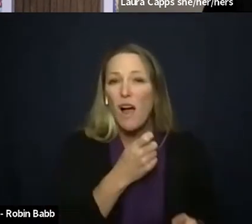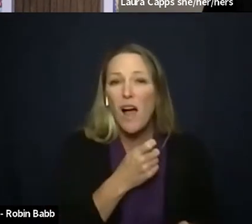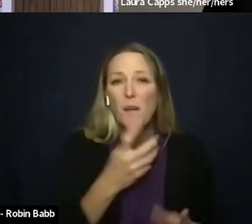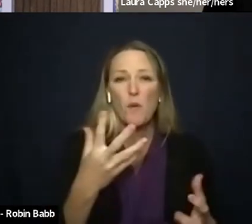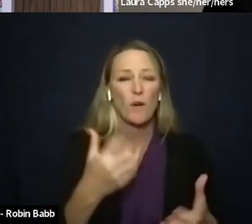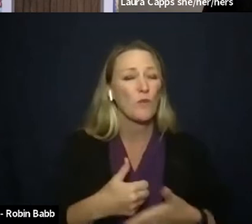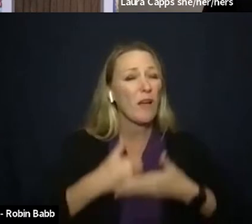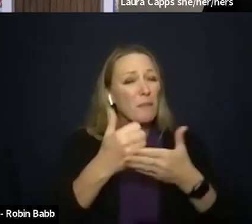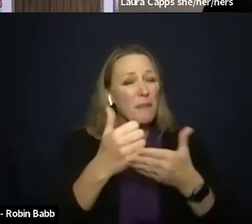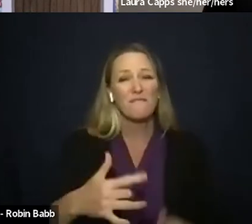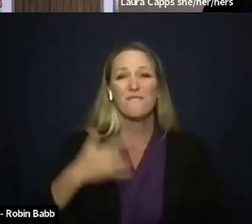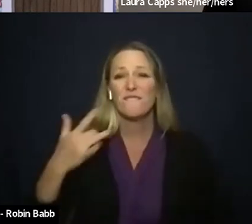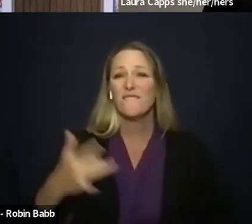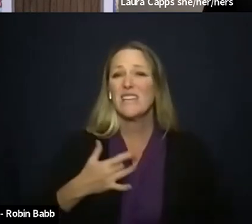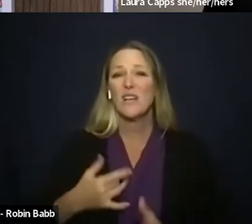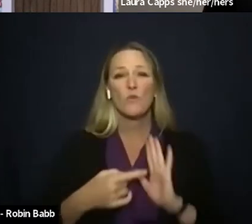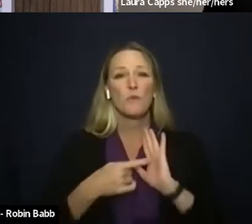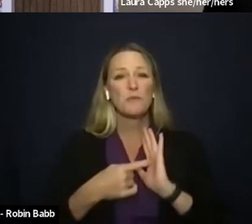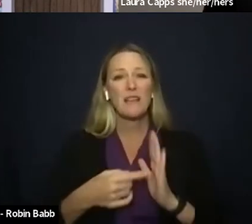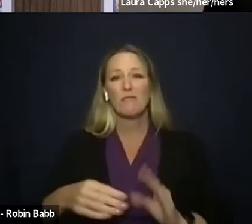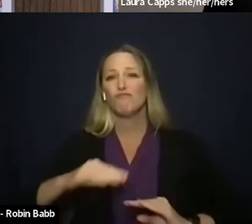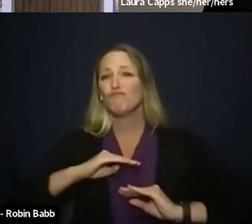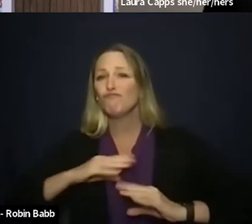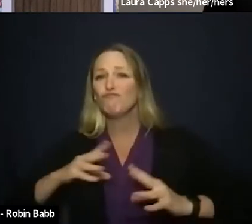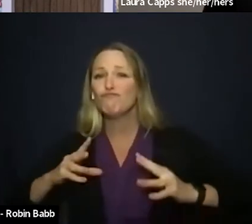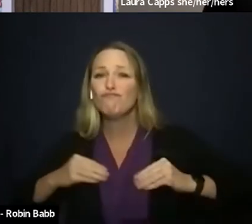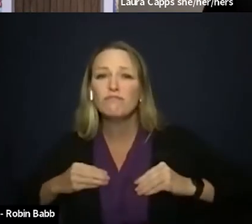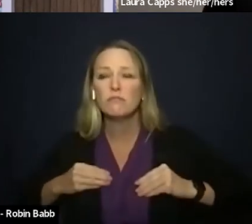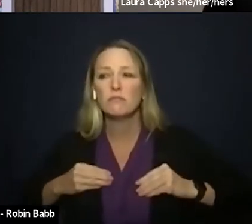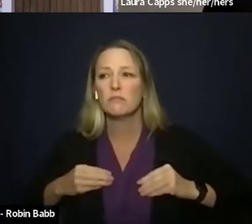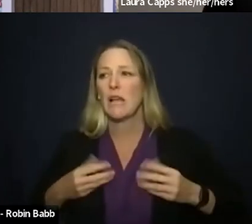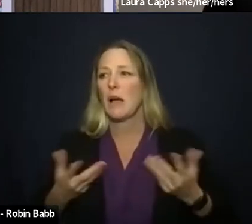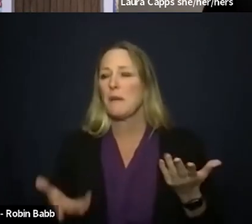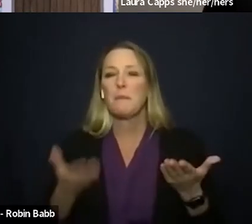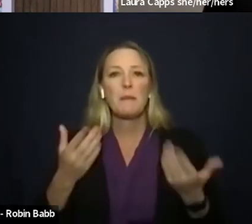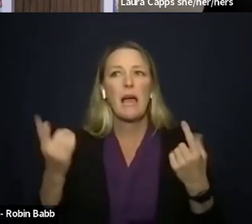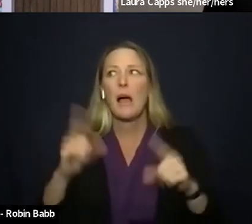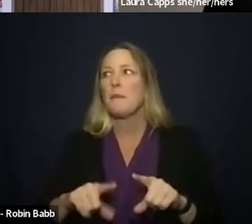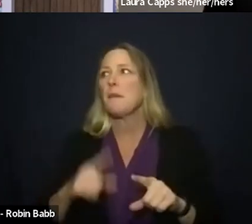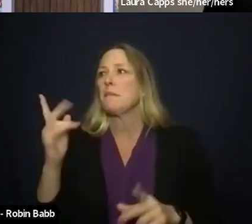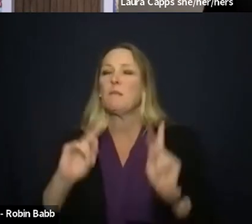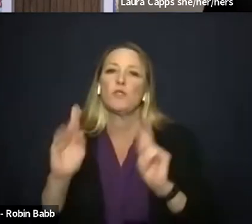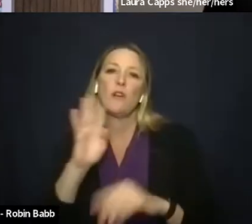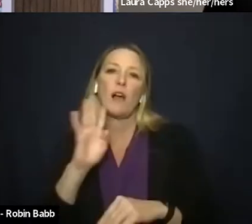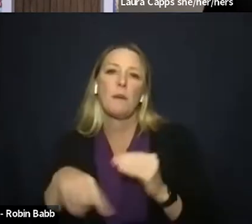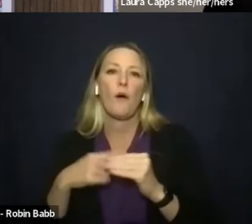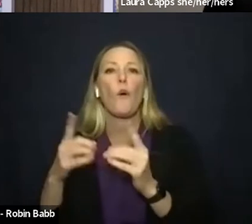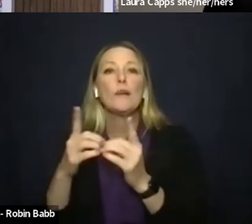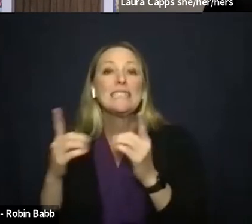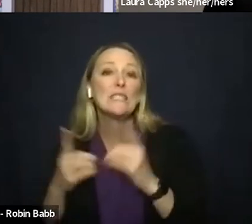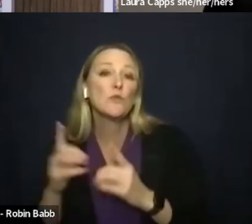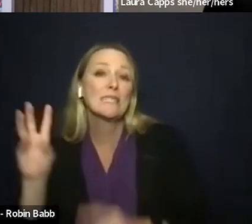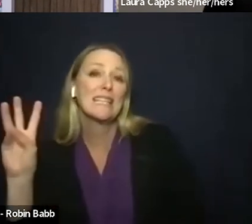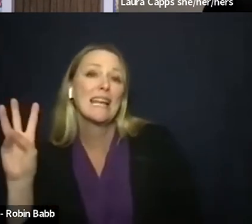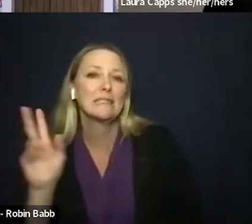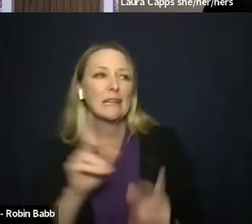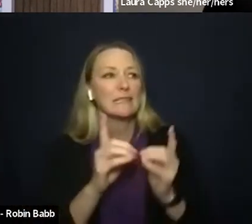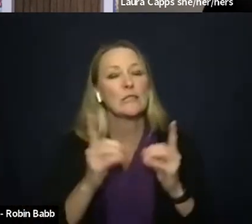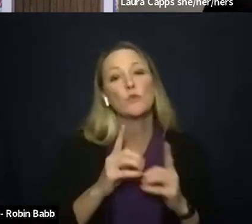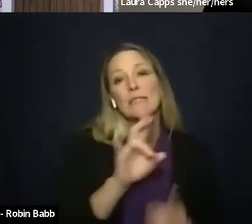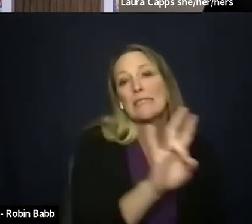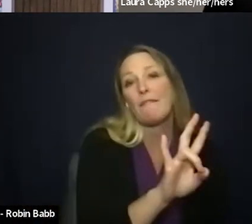because inevitably we'll talk about district 6 or district 5 or district 7 we're not going to talk about a unified district that we have right